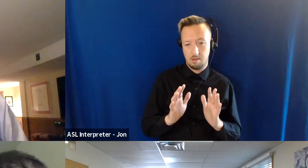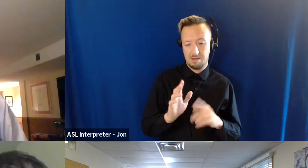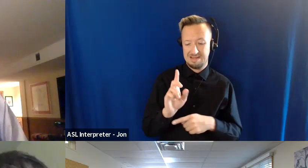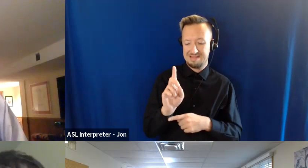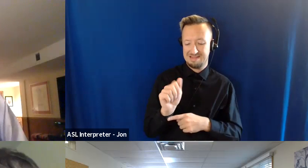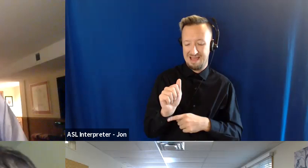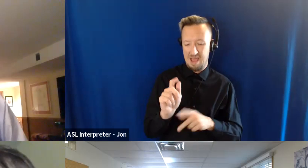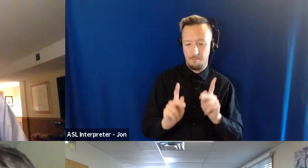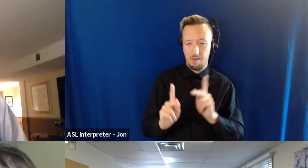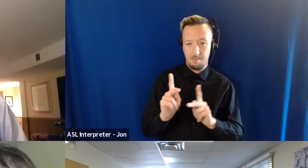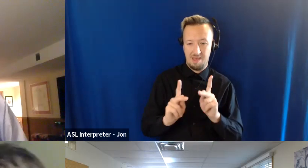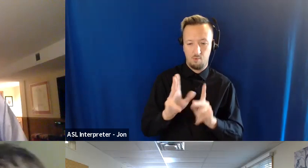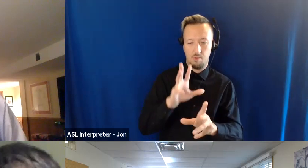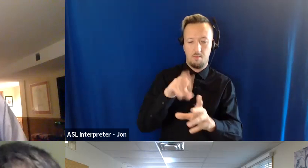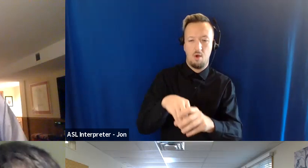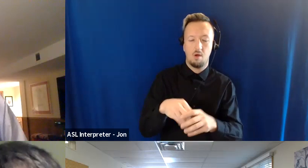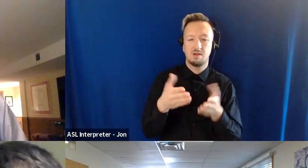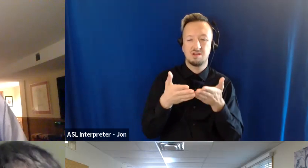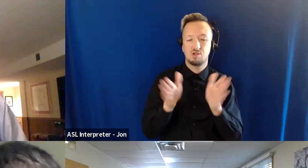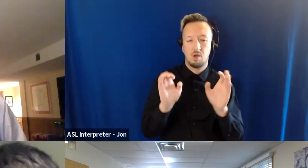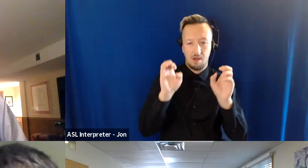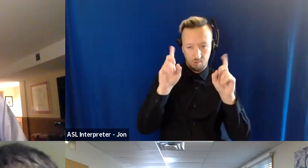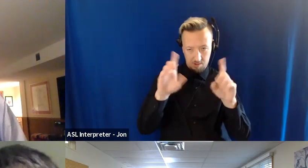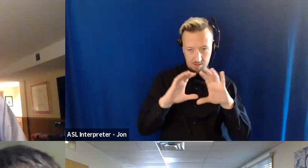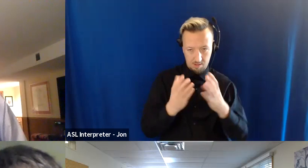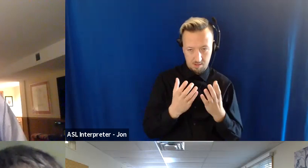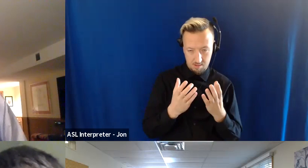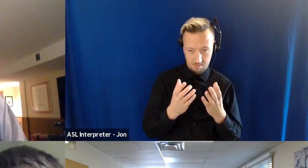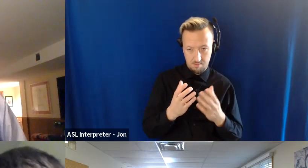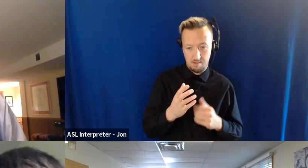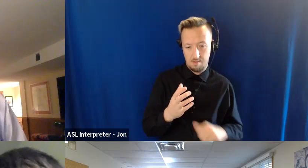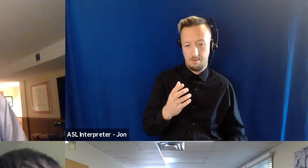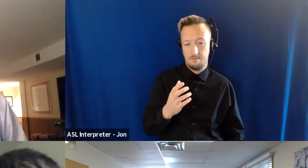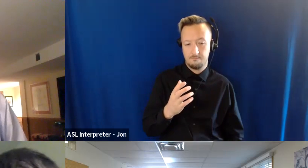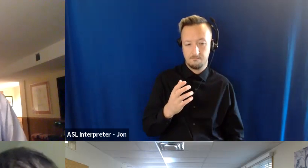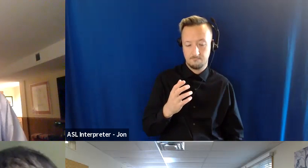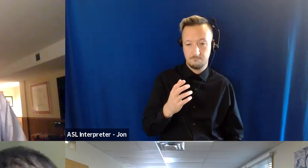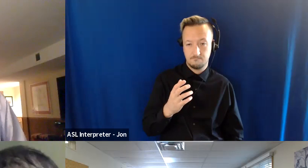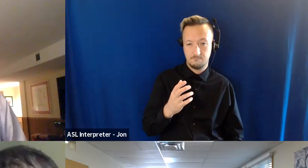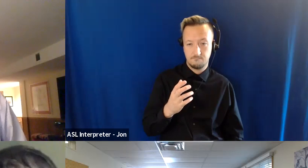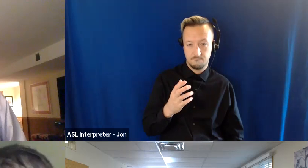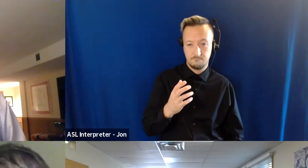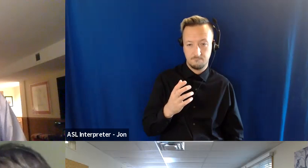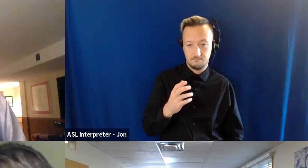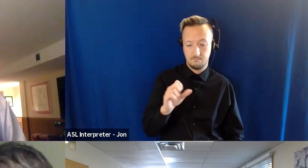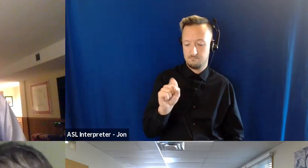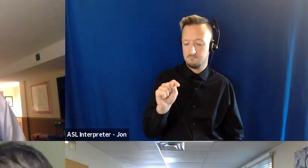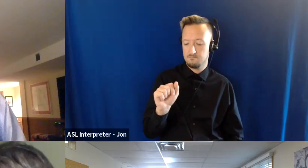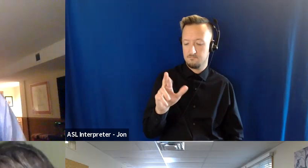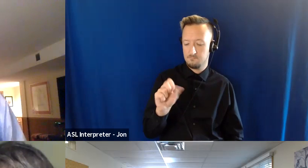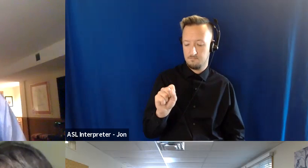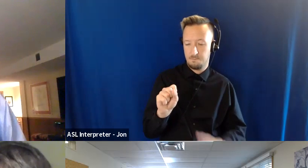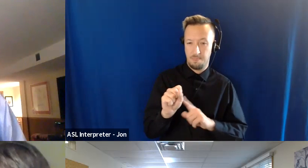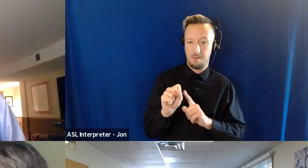disabled people to be in general education classes, the start of, STARS, which gives kids and